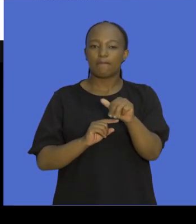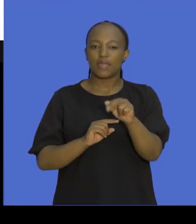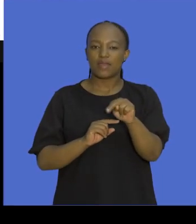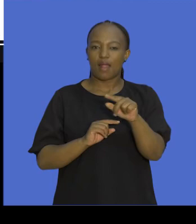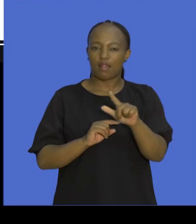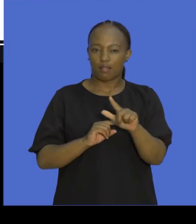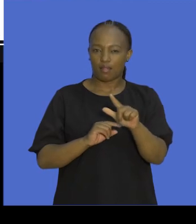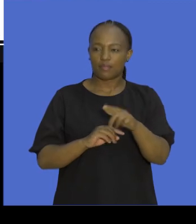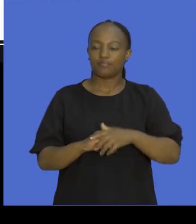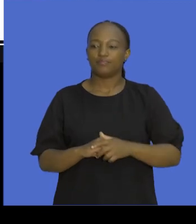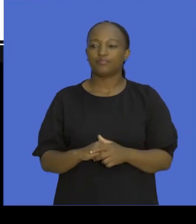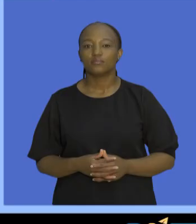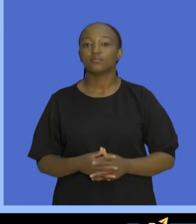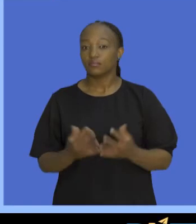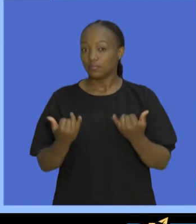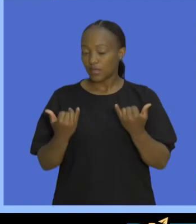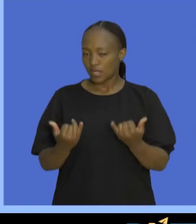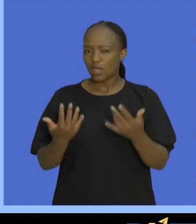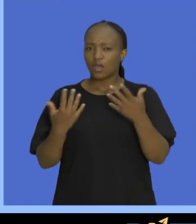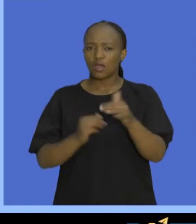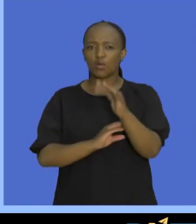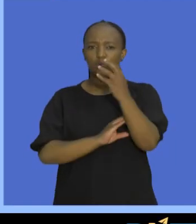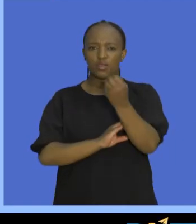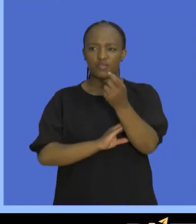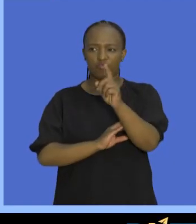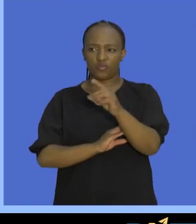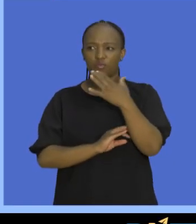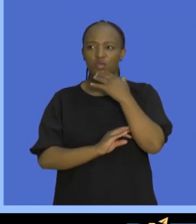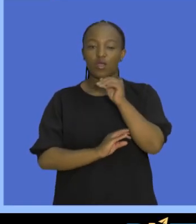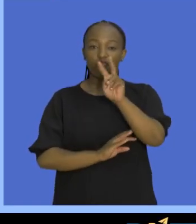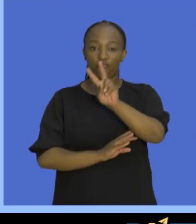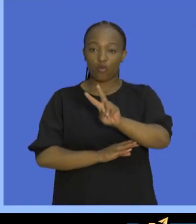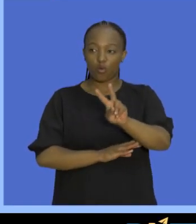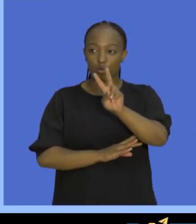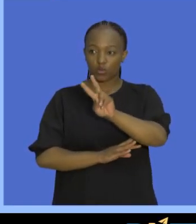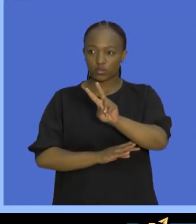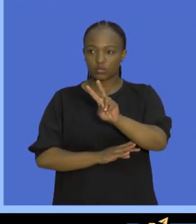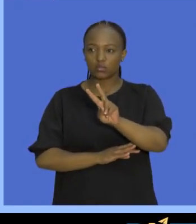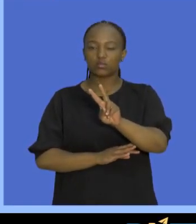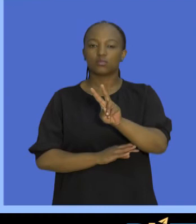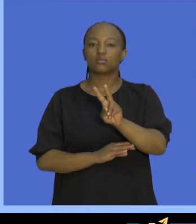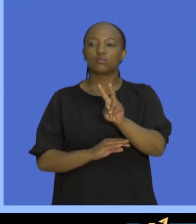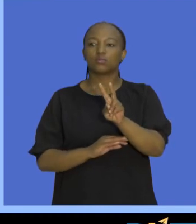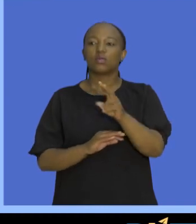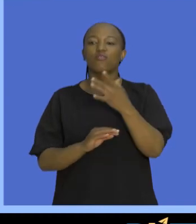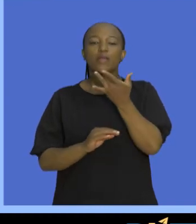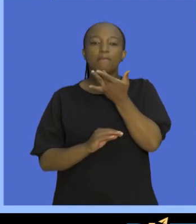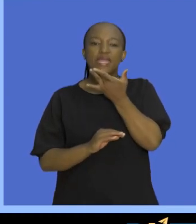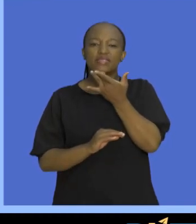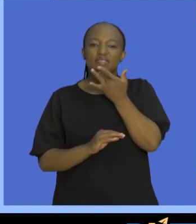our simulation, okay, so we have our voltage across